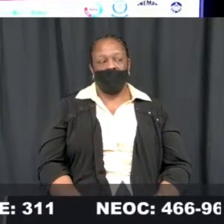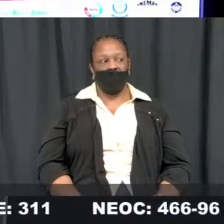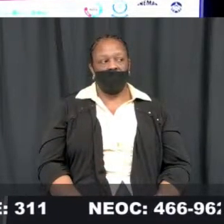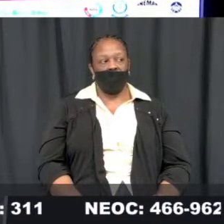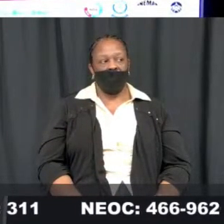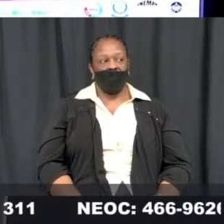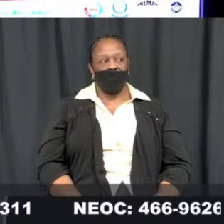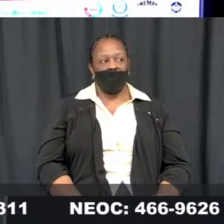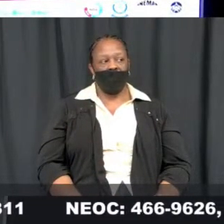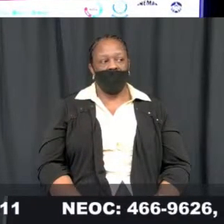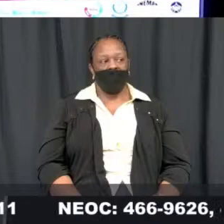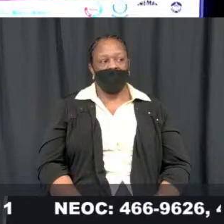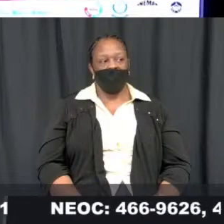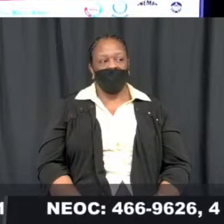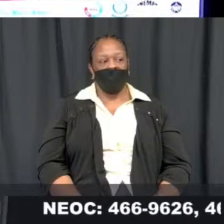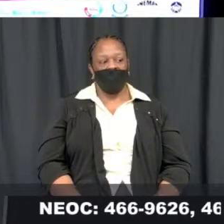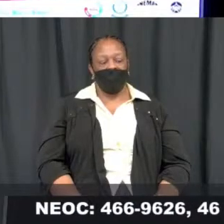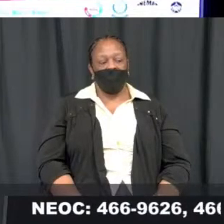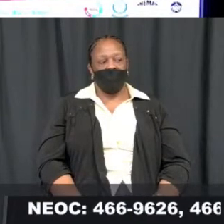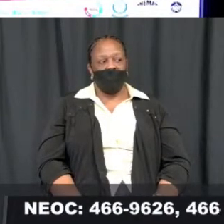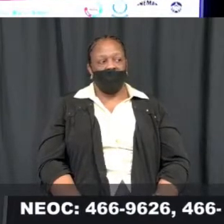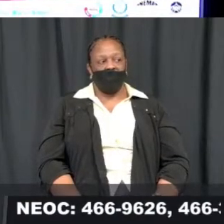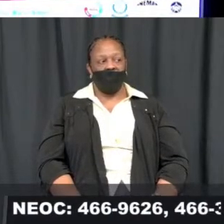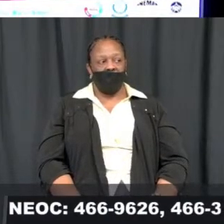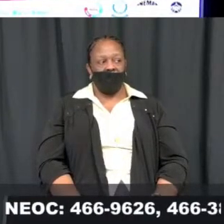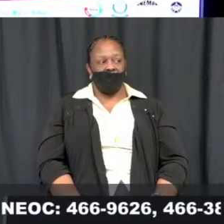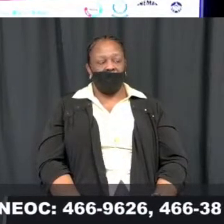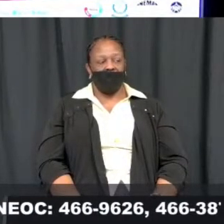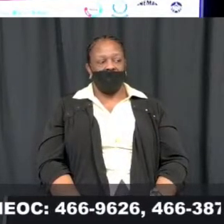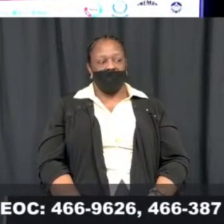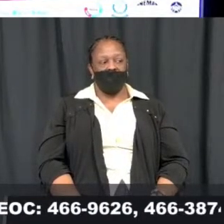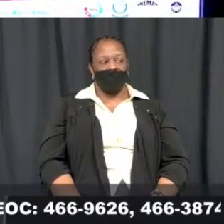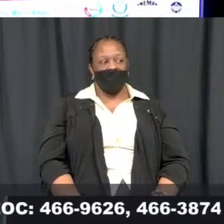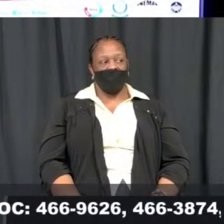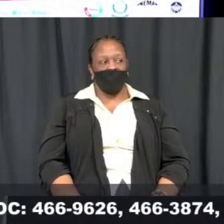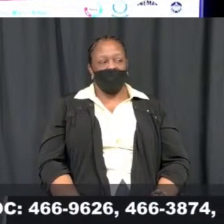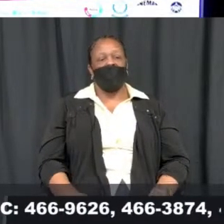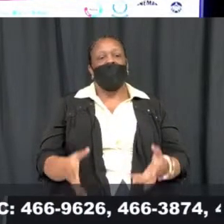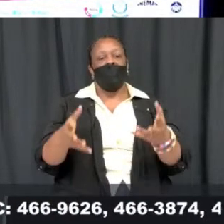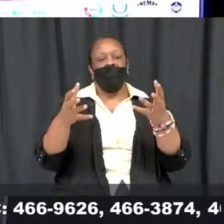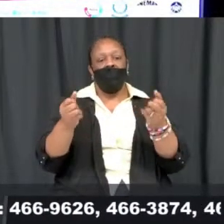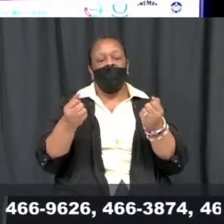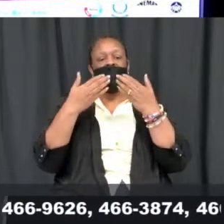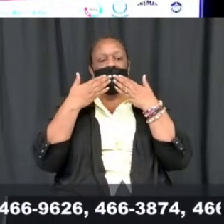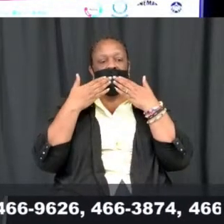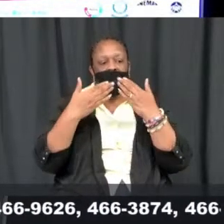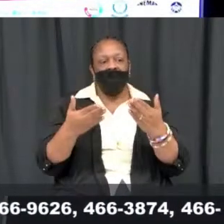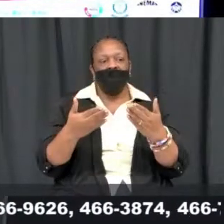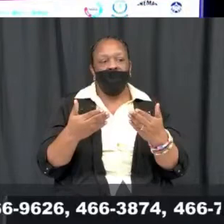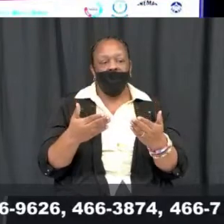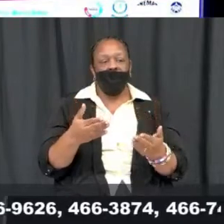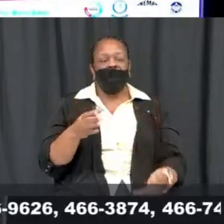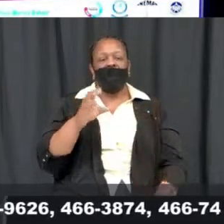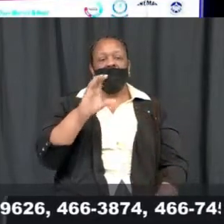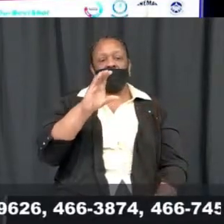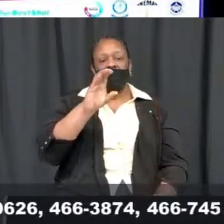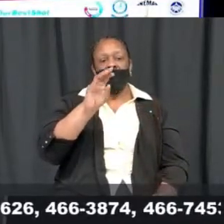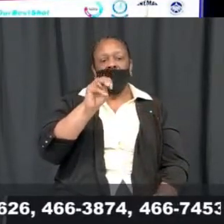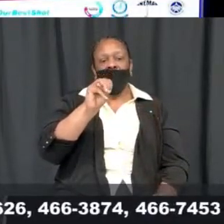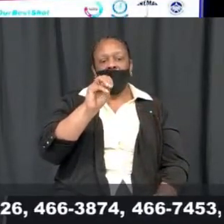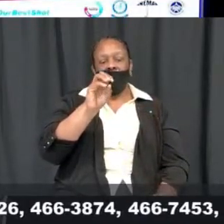Cromwell Henry, the law enforcement man. We thank our Chief Medical Officer. We